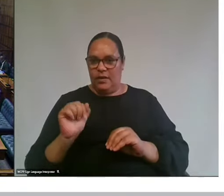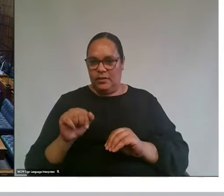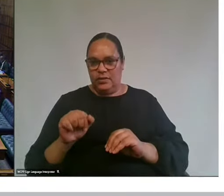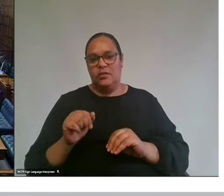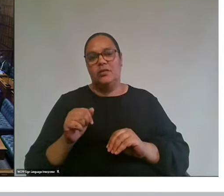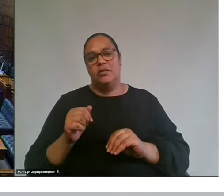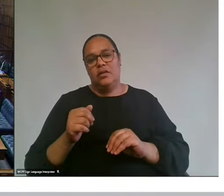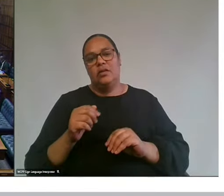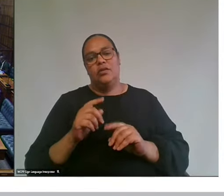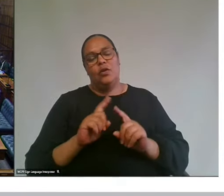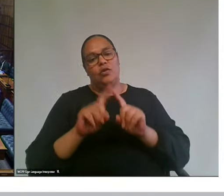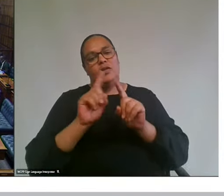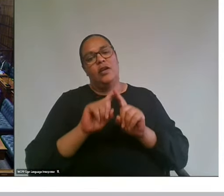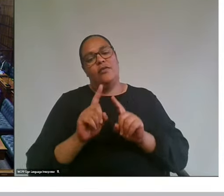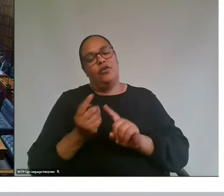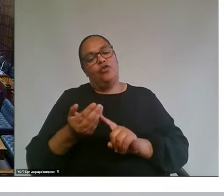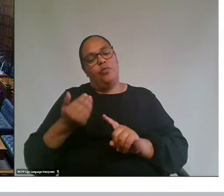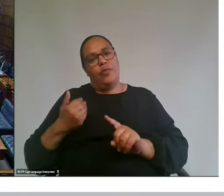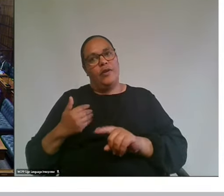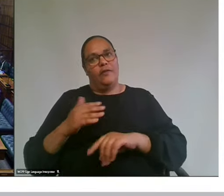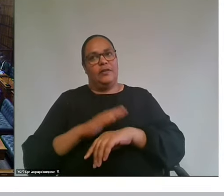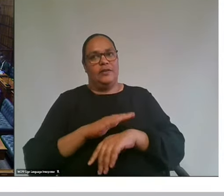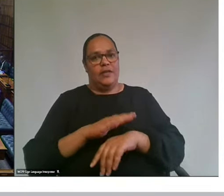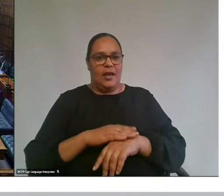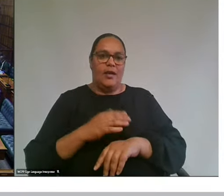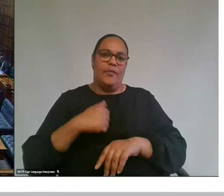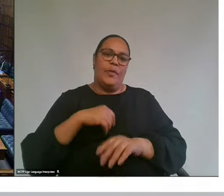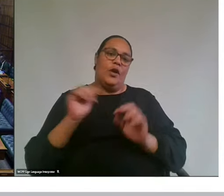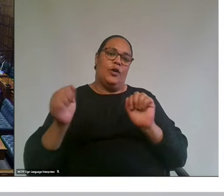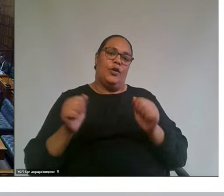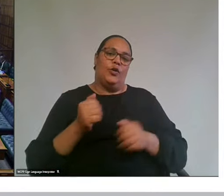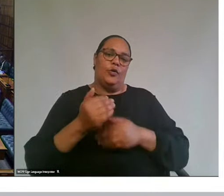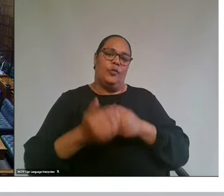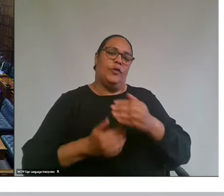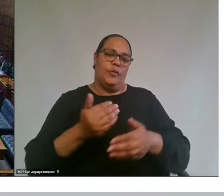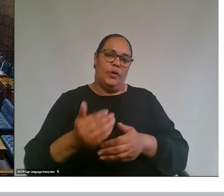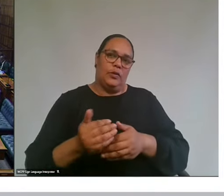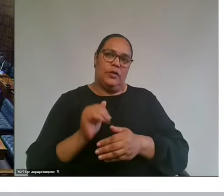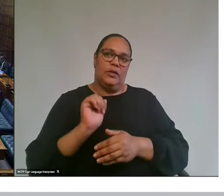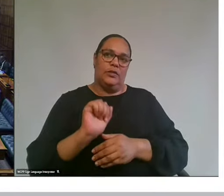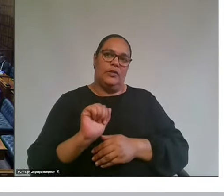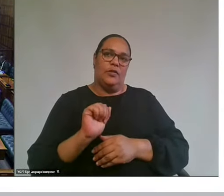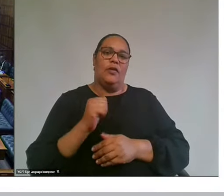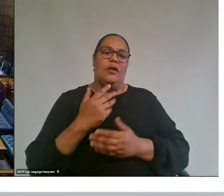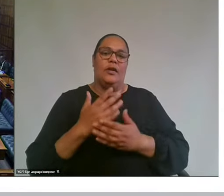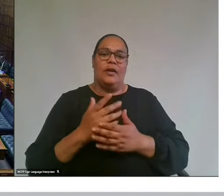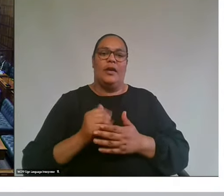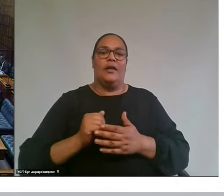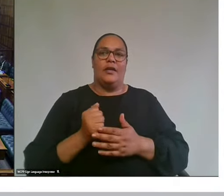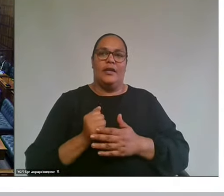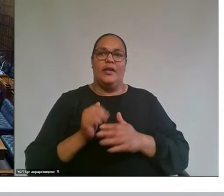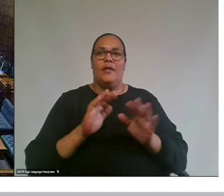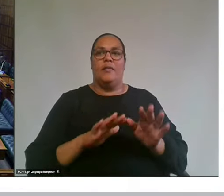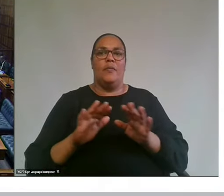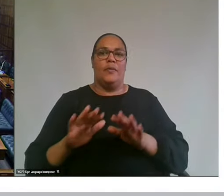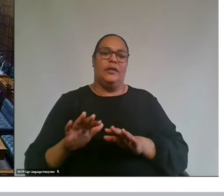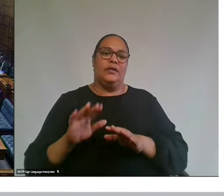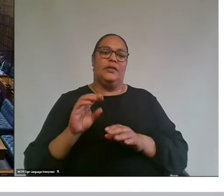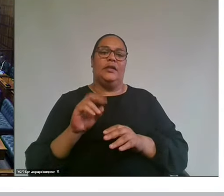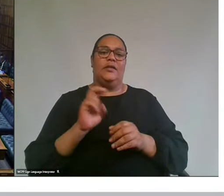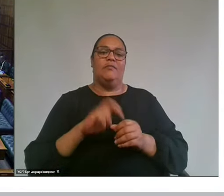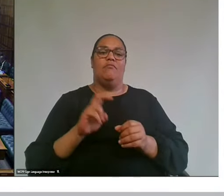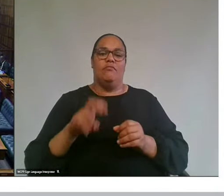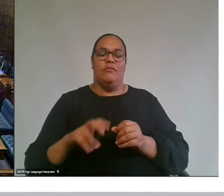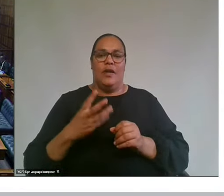and different to previous times our recruitment processes kind of kept a pace with the